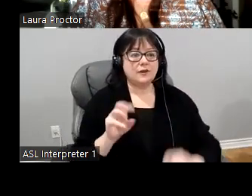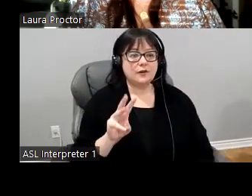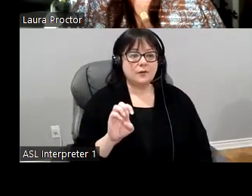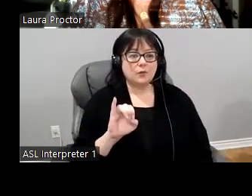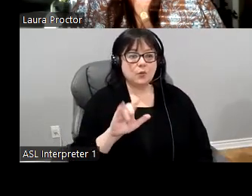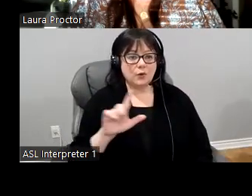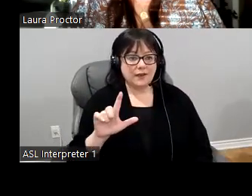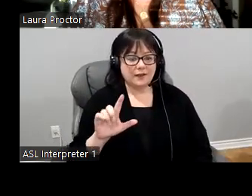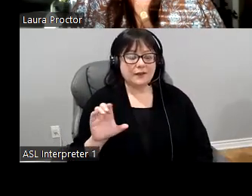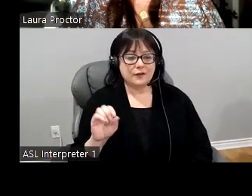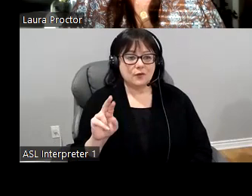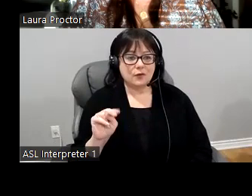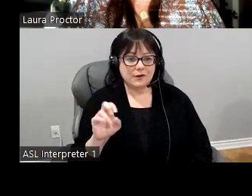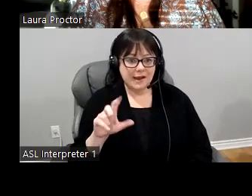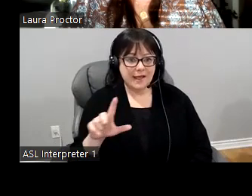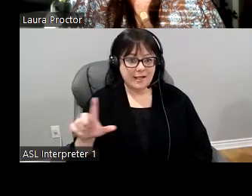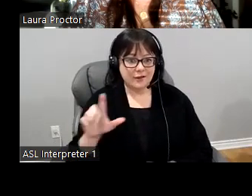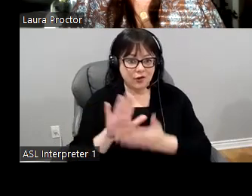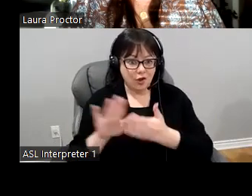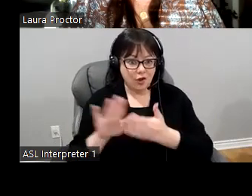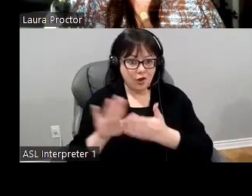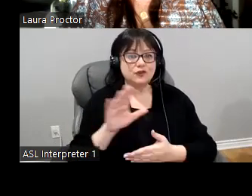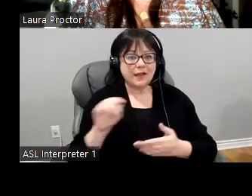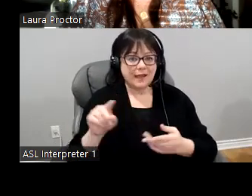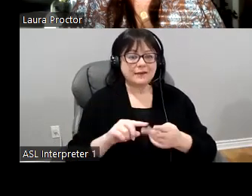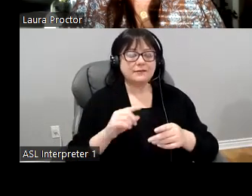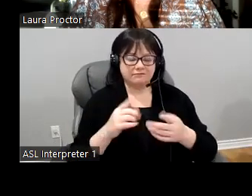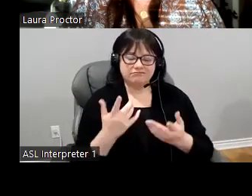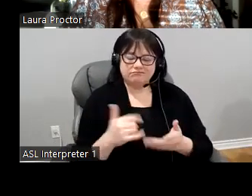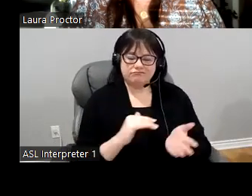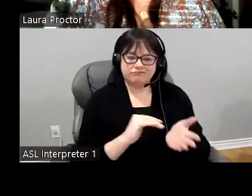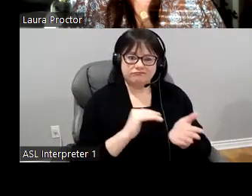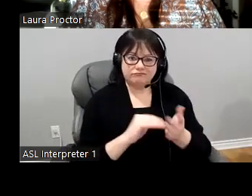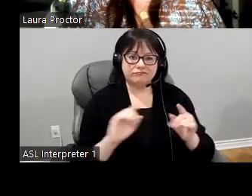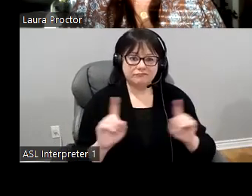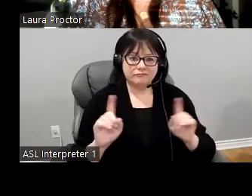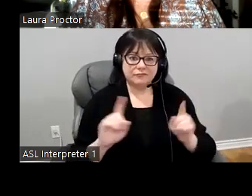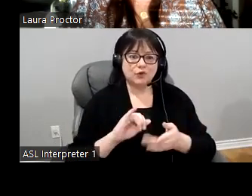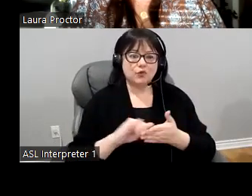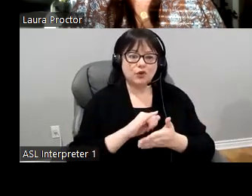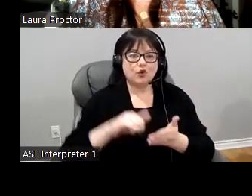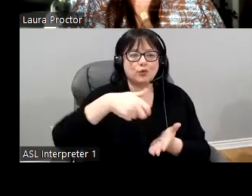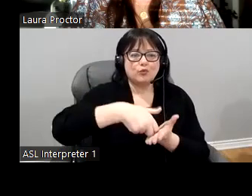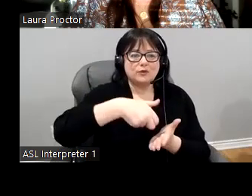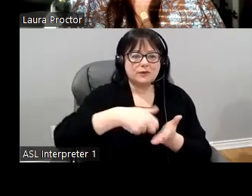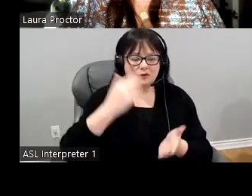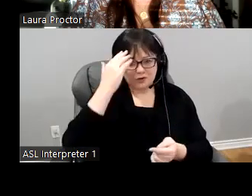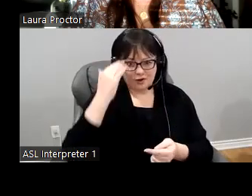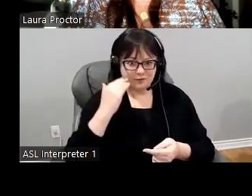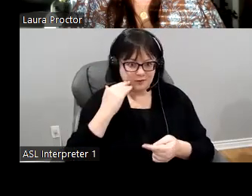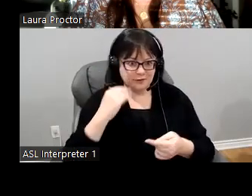practicing emergency physician at New York Presbyterian Hospital. Dr. Rosen's research focuses on